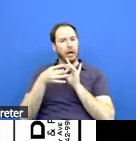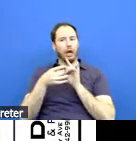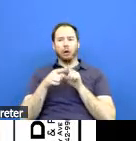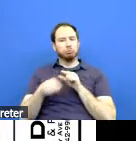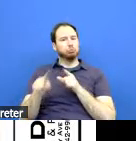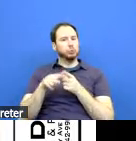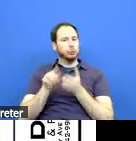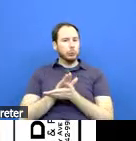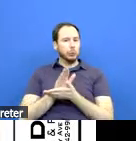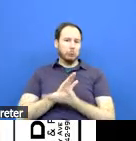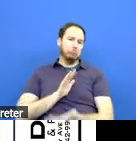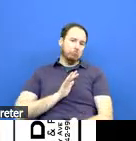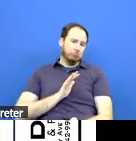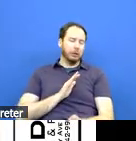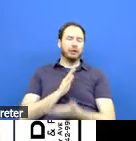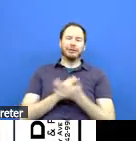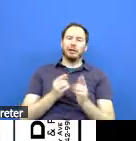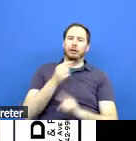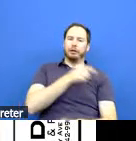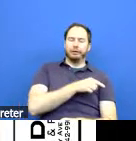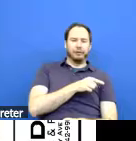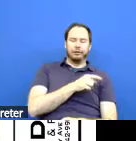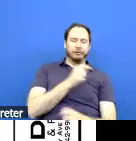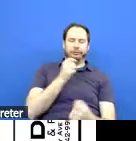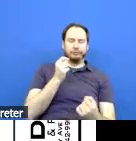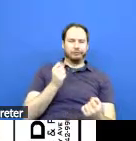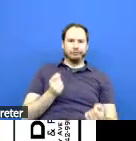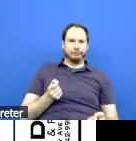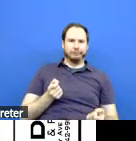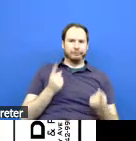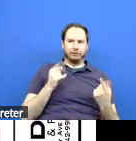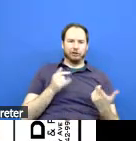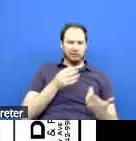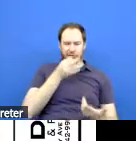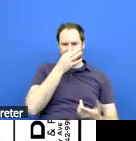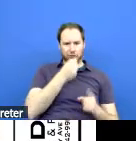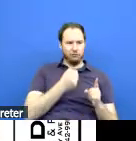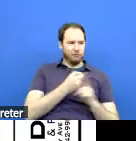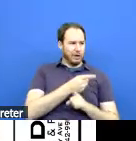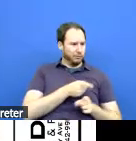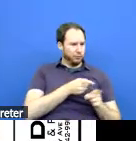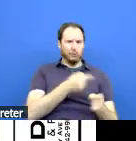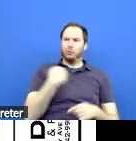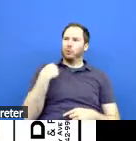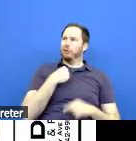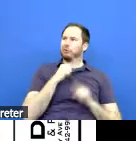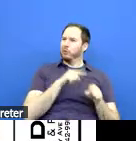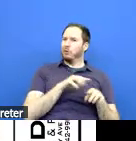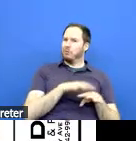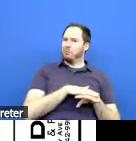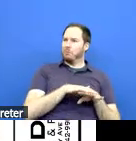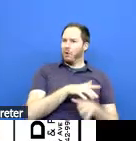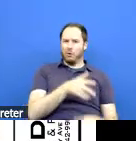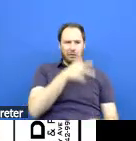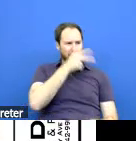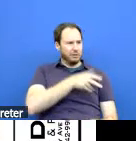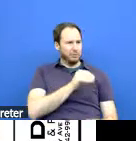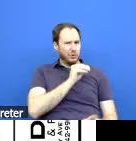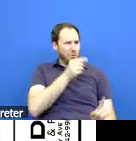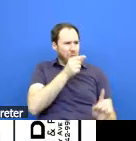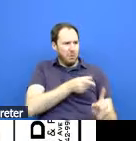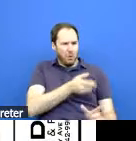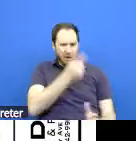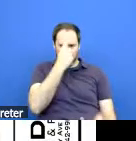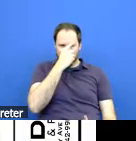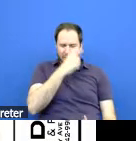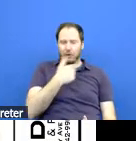schools. Other areas, they make no sense. It's just small strips that we have to mow and maintain, and it's a pain. And so what we've done for